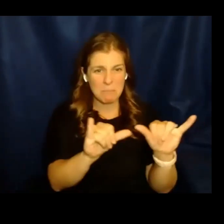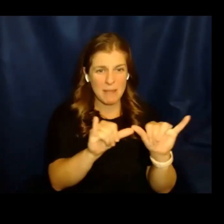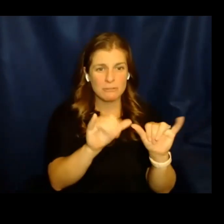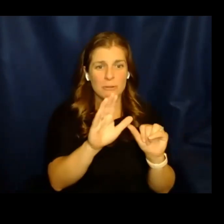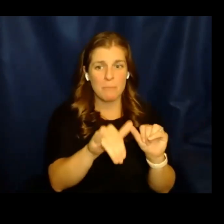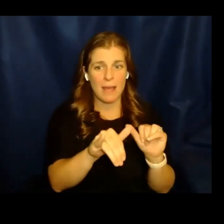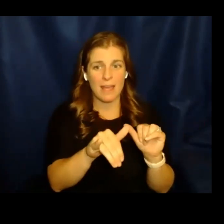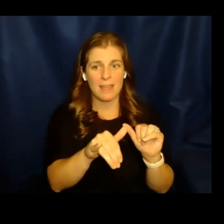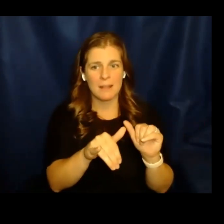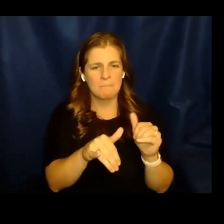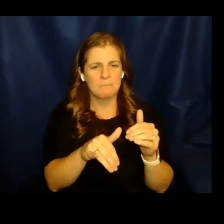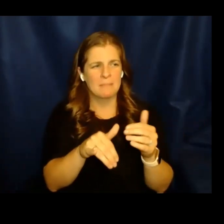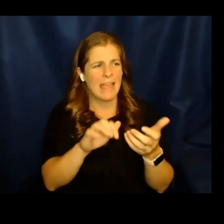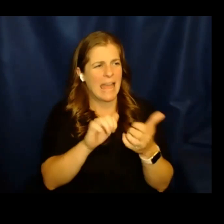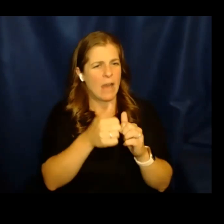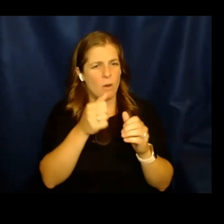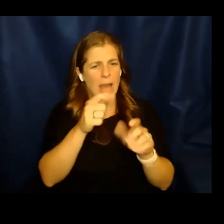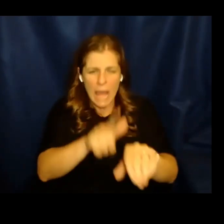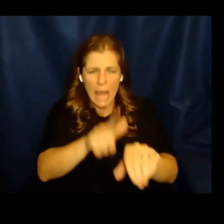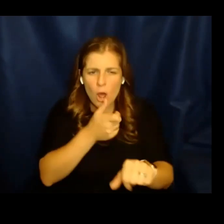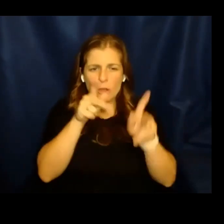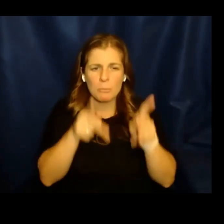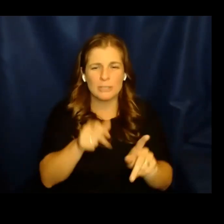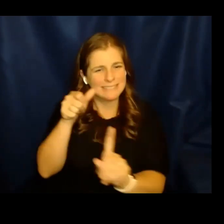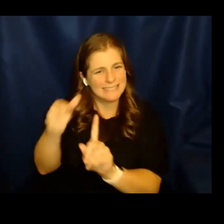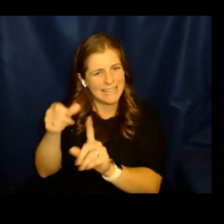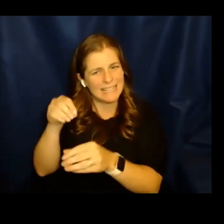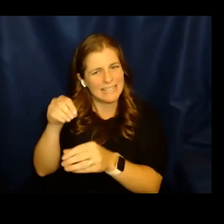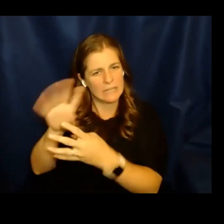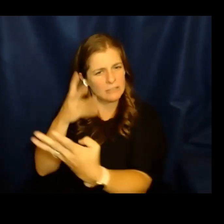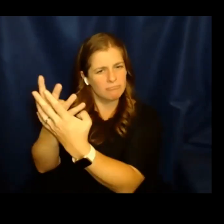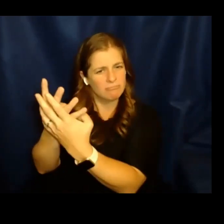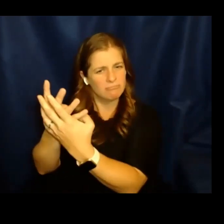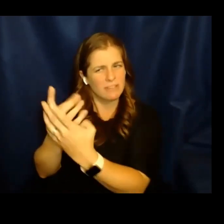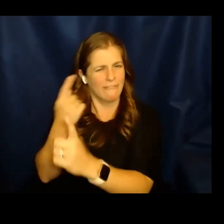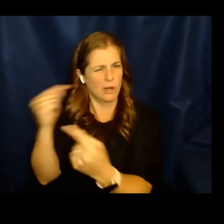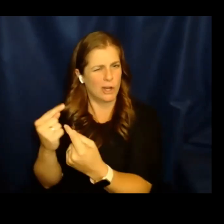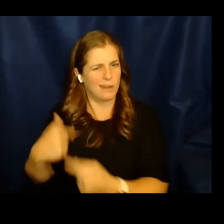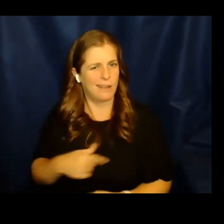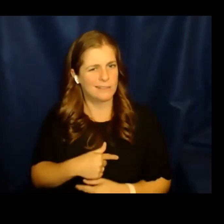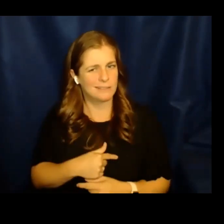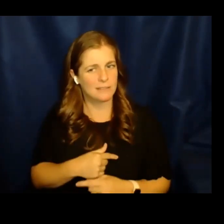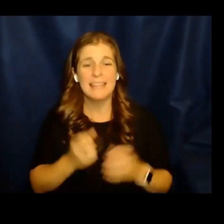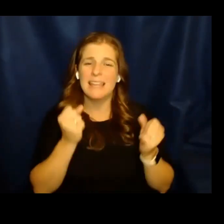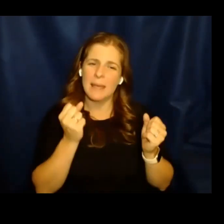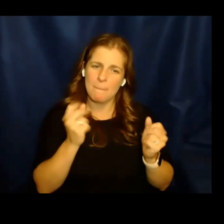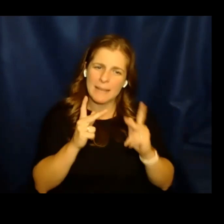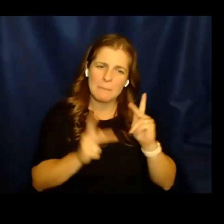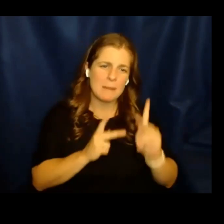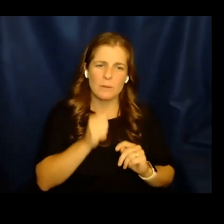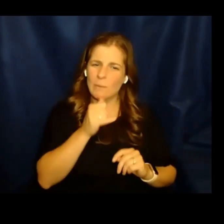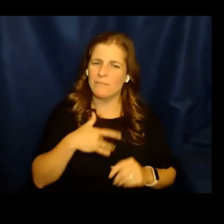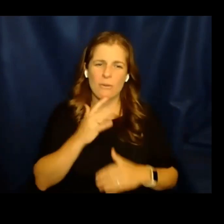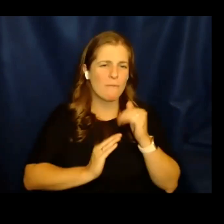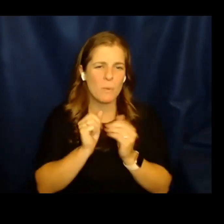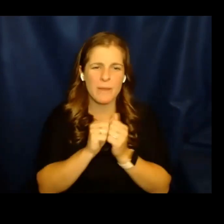cage for harming us. And there were many of us as Black women and women of color in that organization who were uncomfortable with that position, who knew that